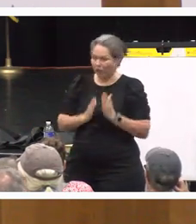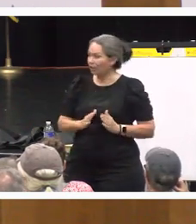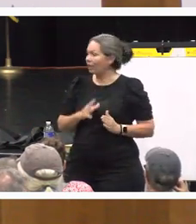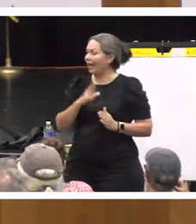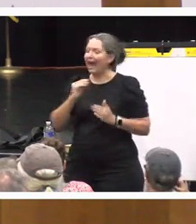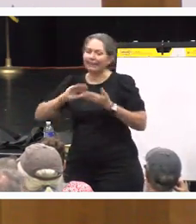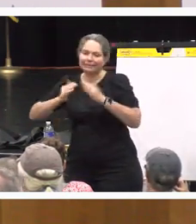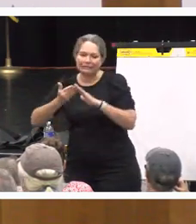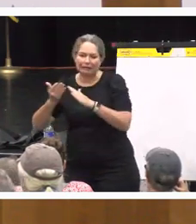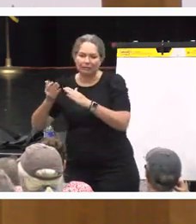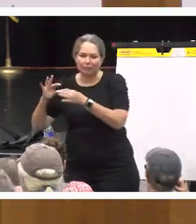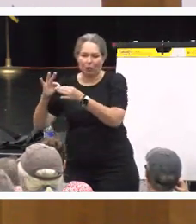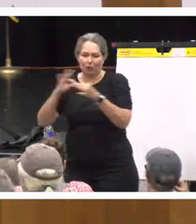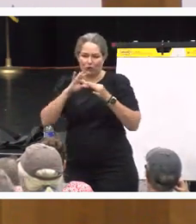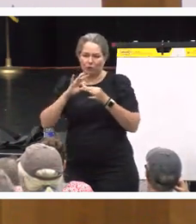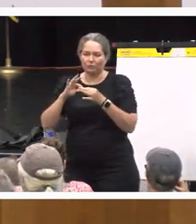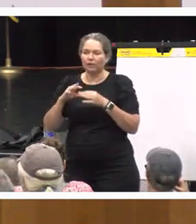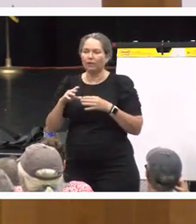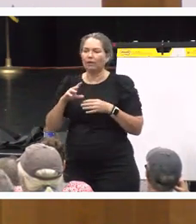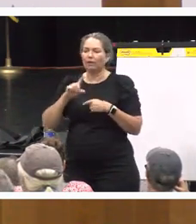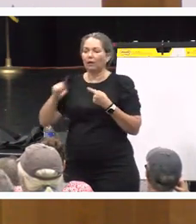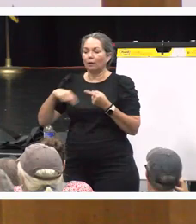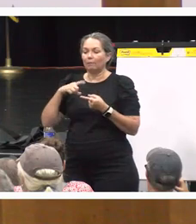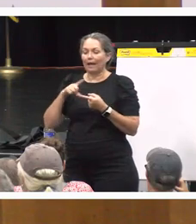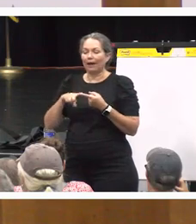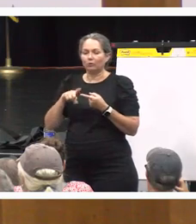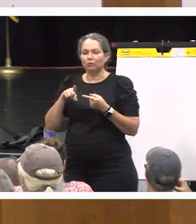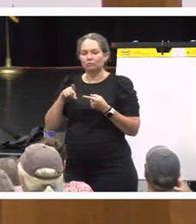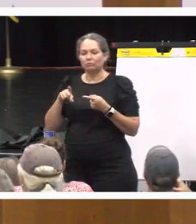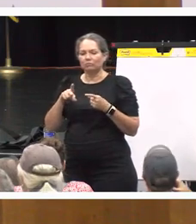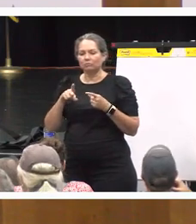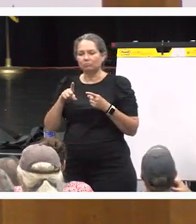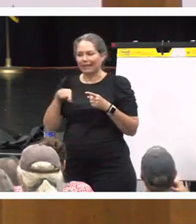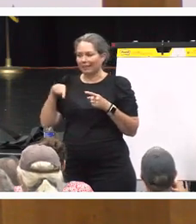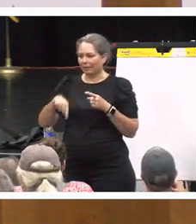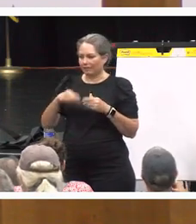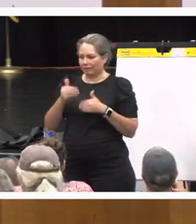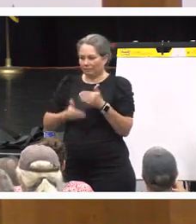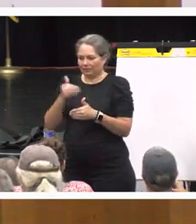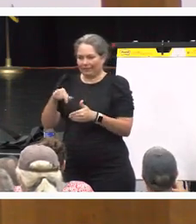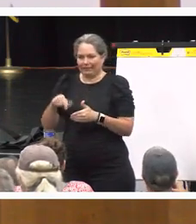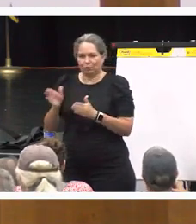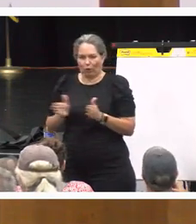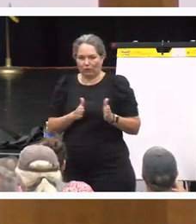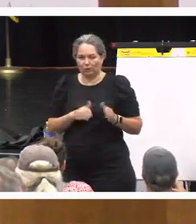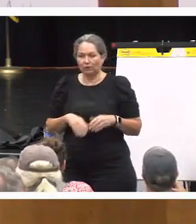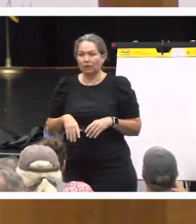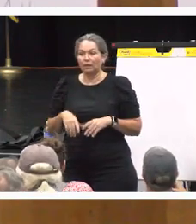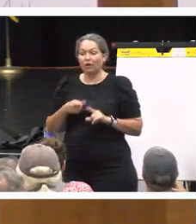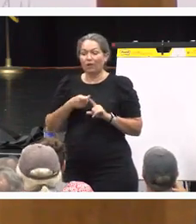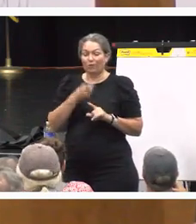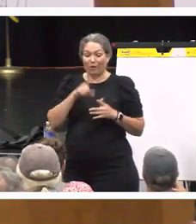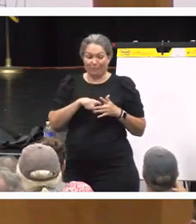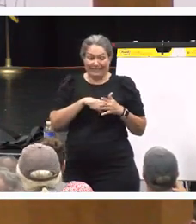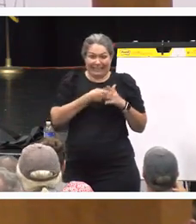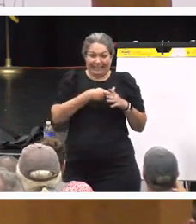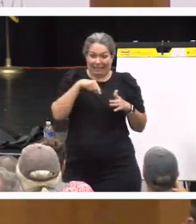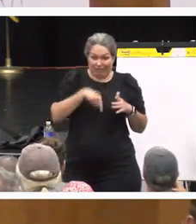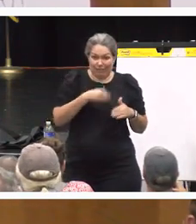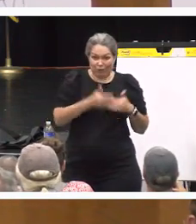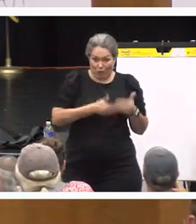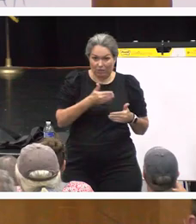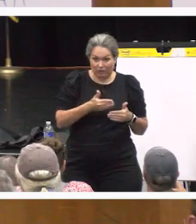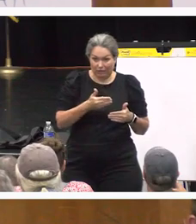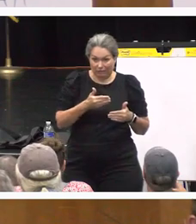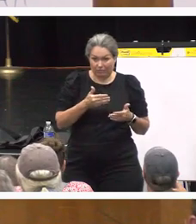city in partnership around the structure of and movement of this process. From the beginning of this process, we've